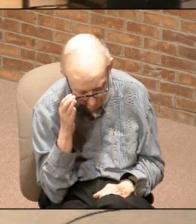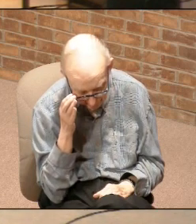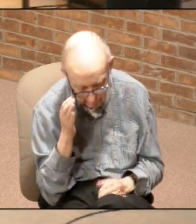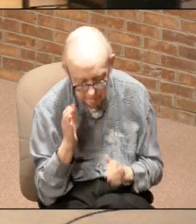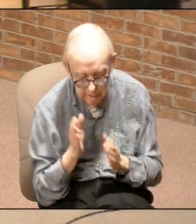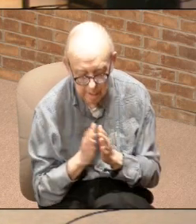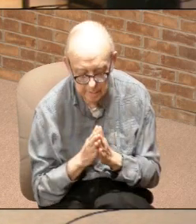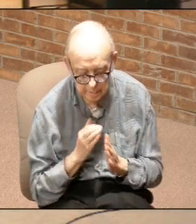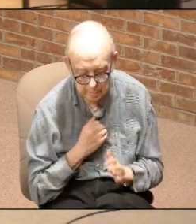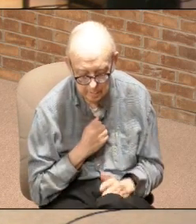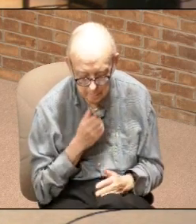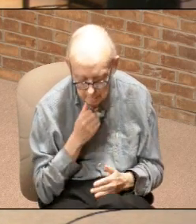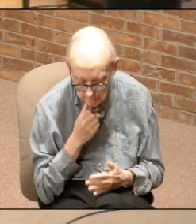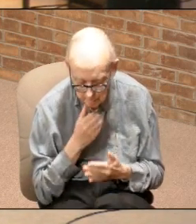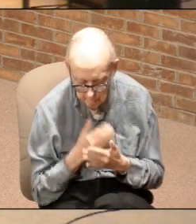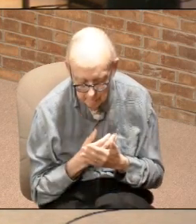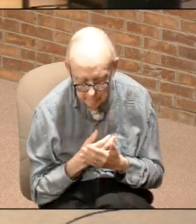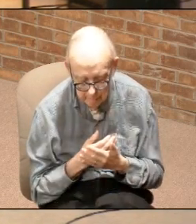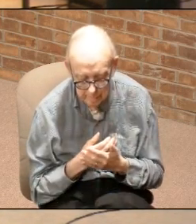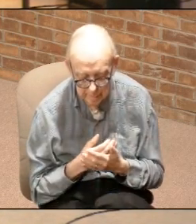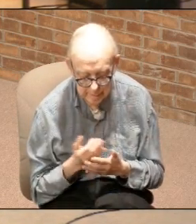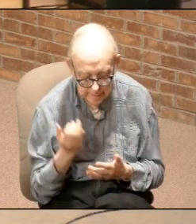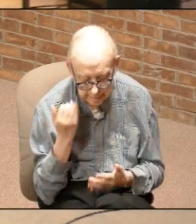my wife if i'm not stubborn